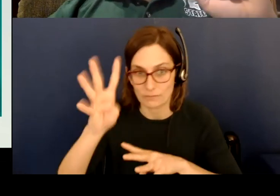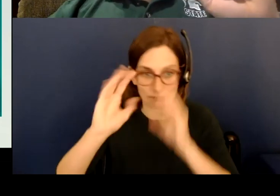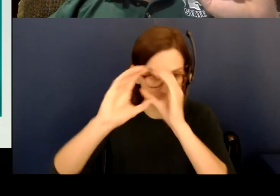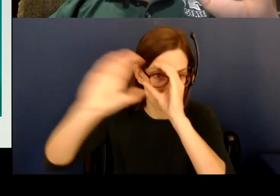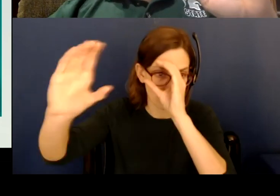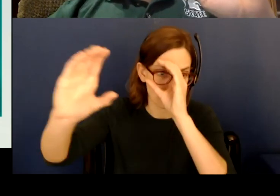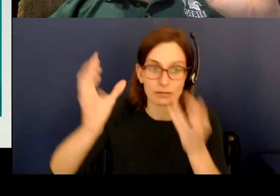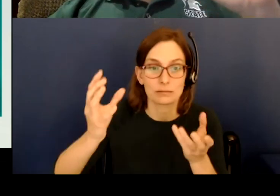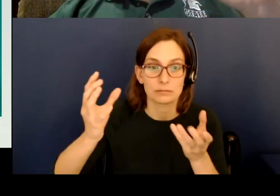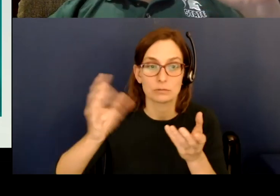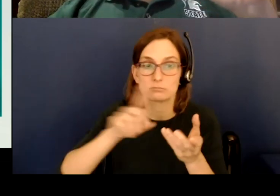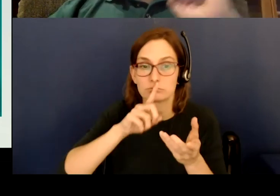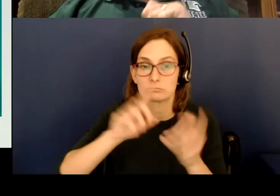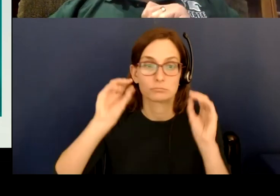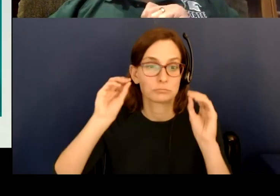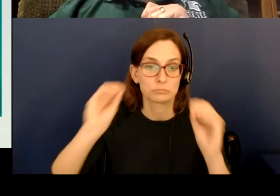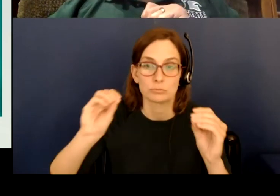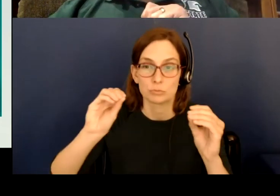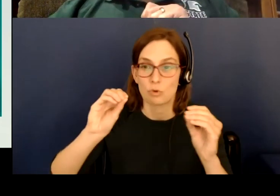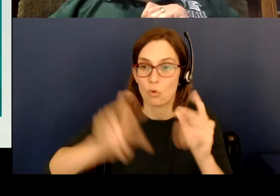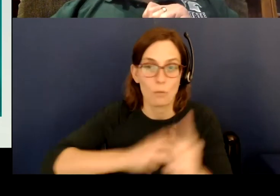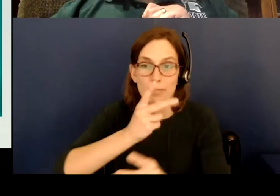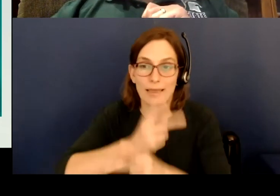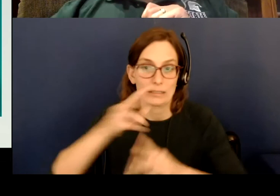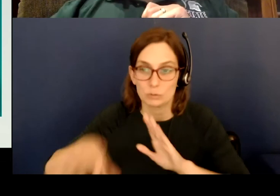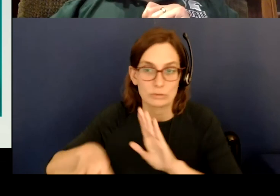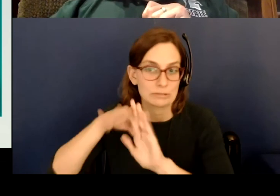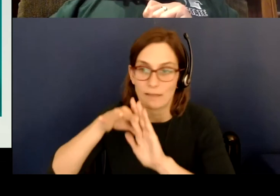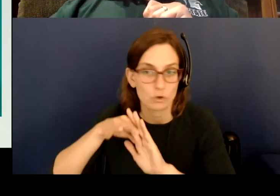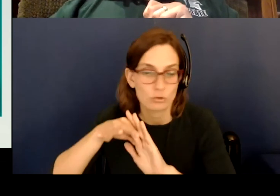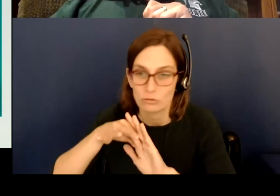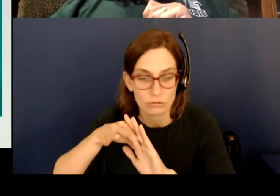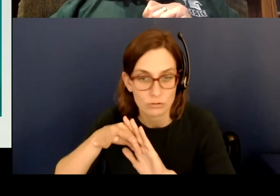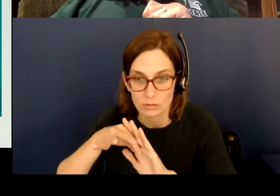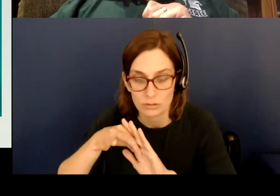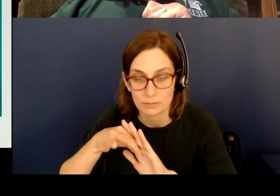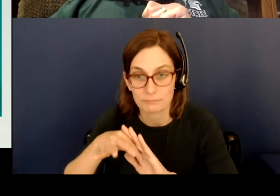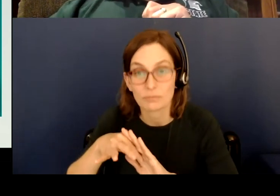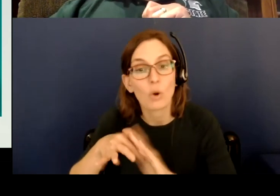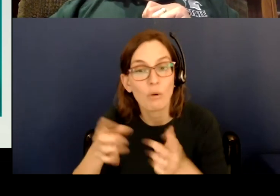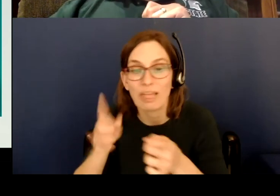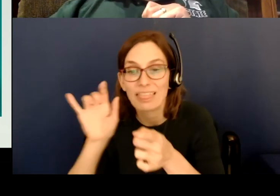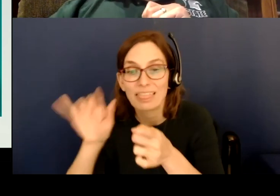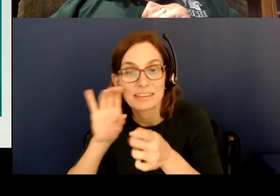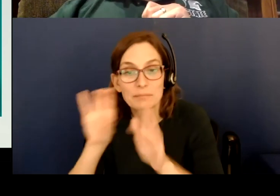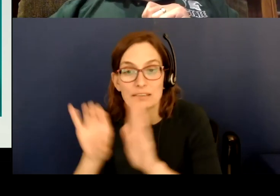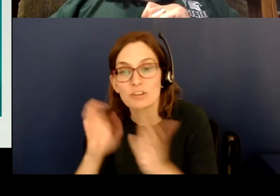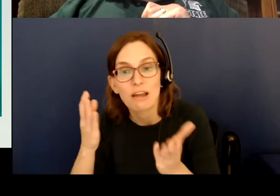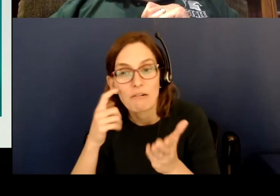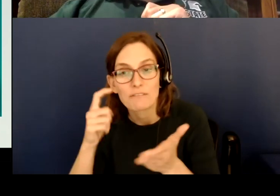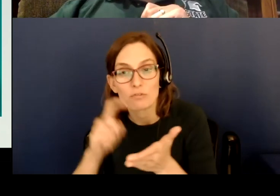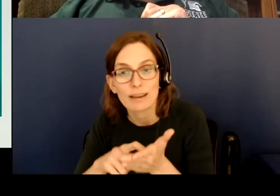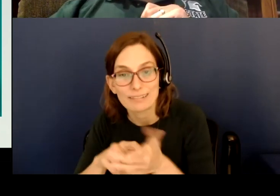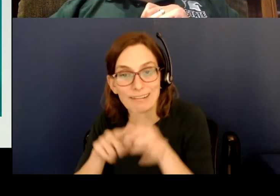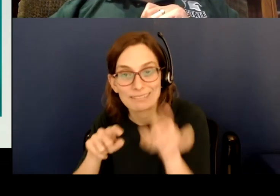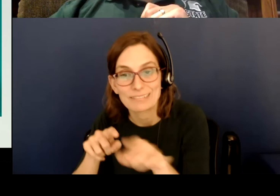a single planet was ever discovered. So, oh, incidentally, I don't know if any of you recognize these, but this is